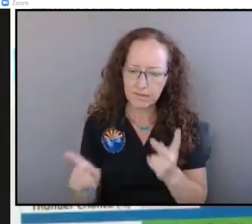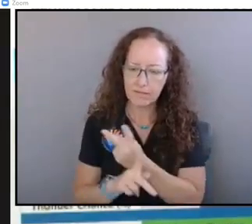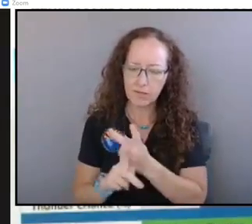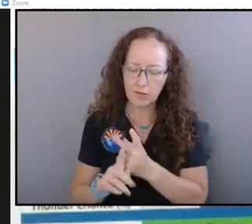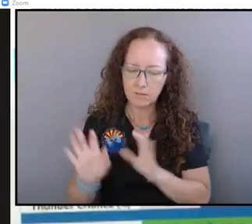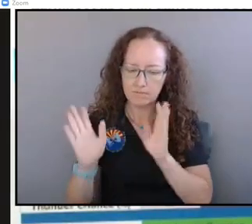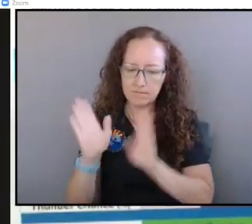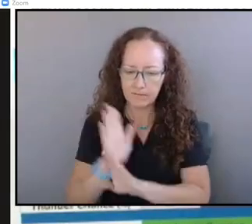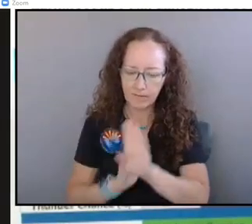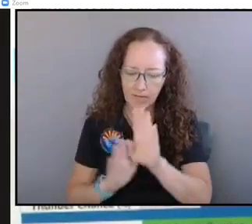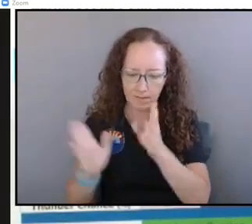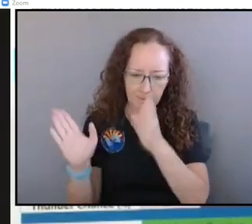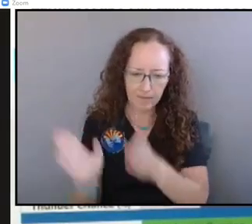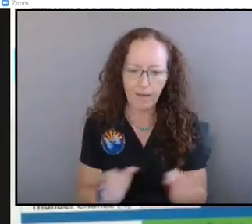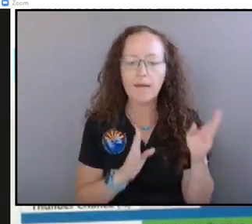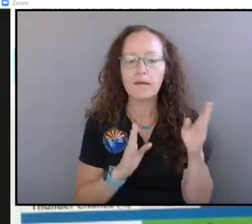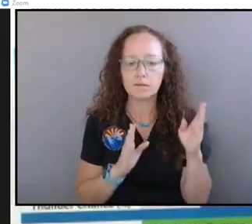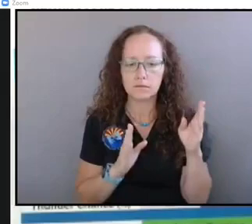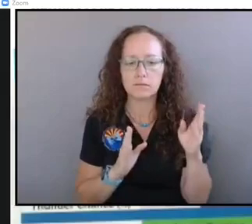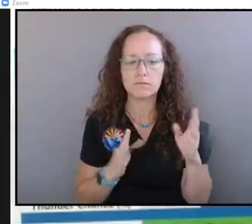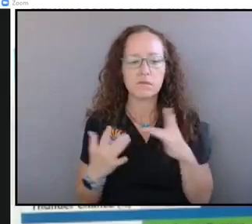it a structure defense plan.